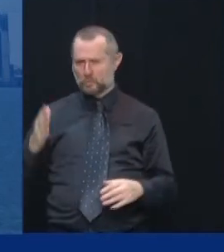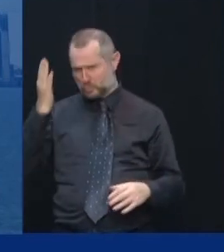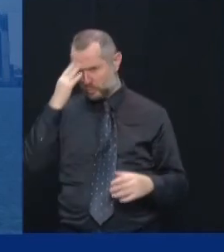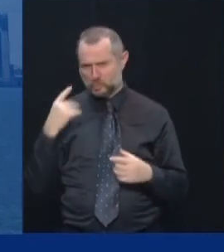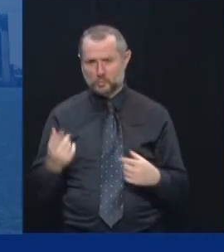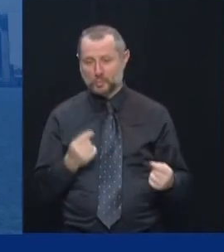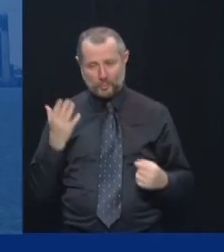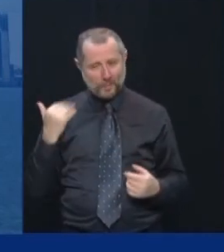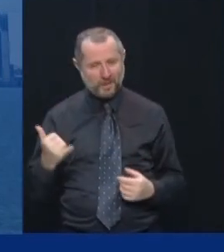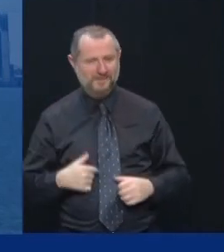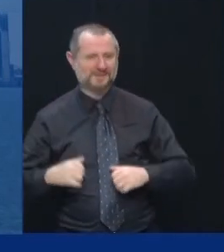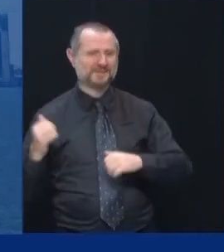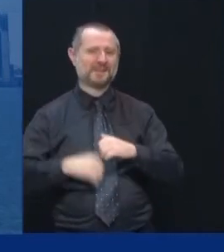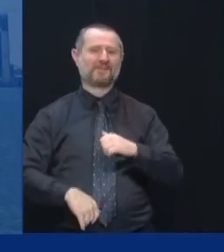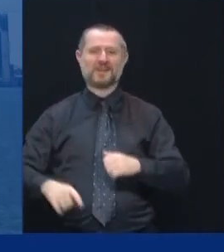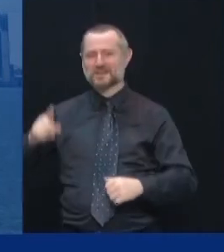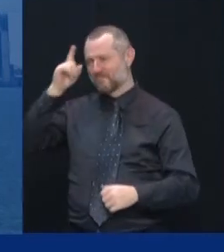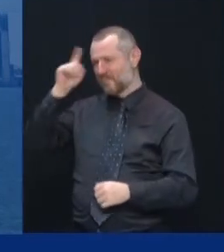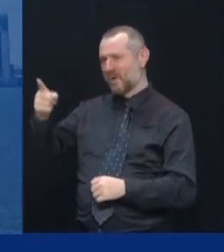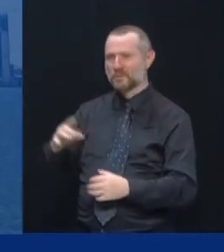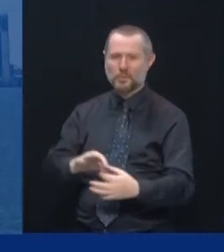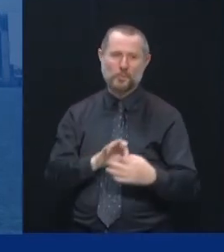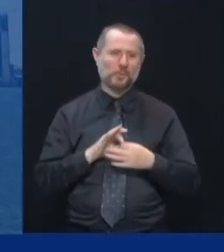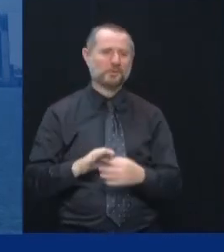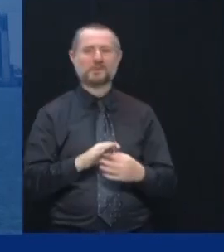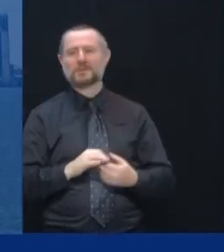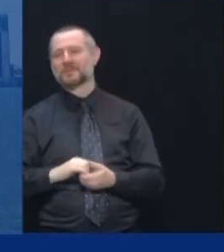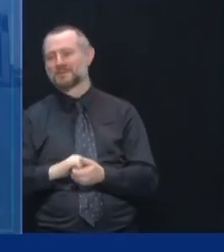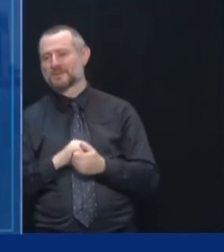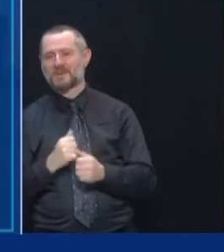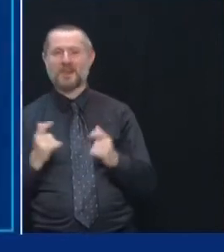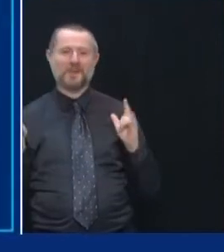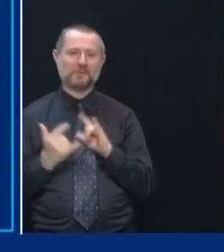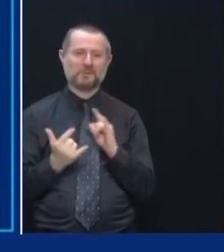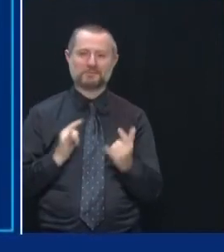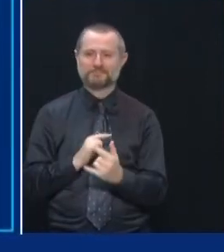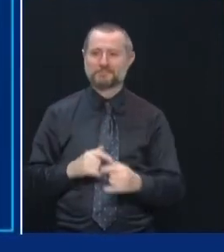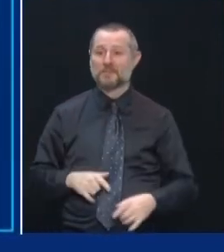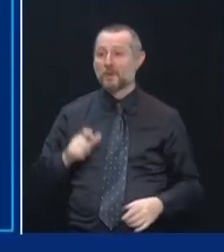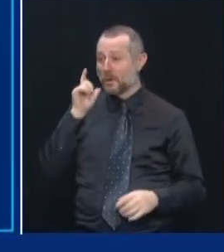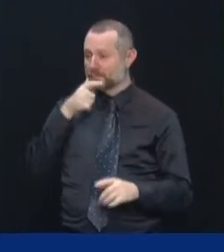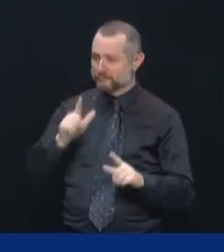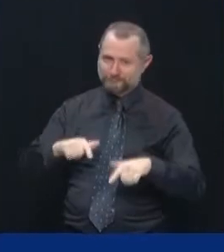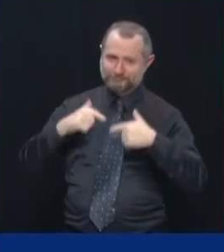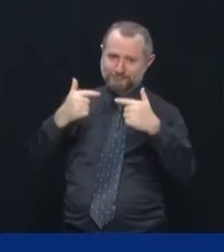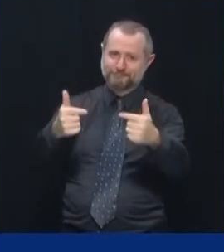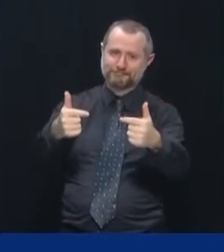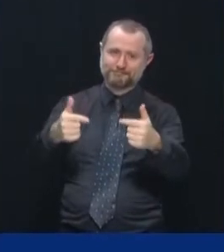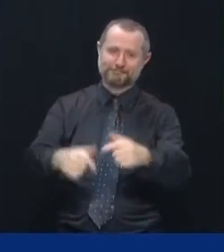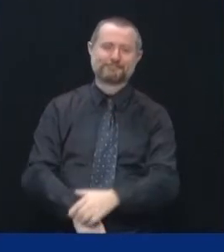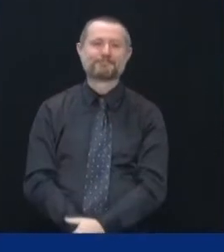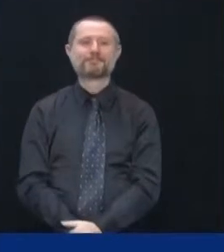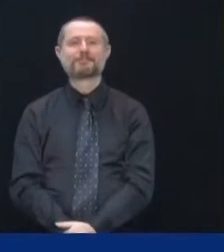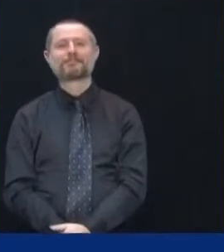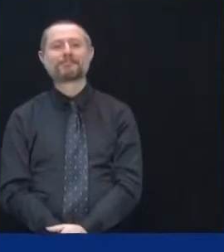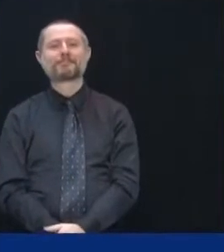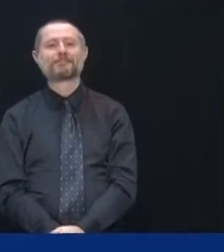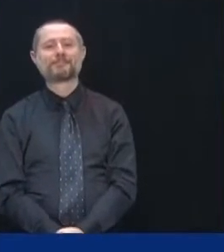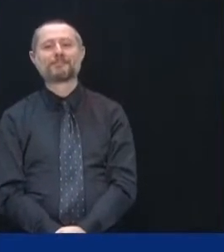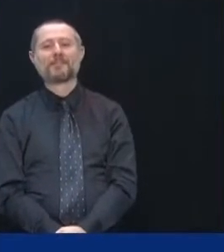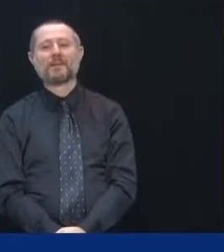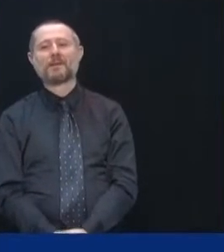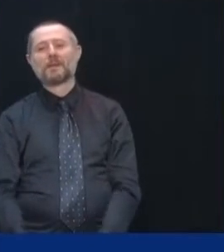York tough, smart, united, disciplined, and loving. Operator? Thank you,